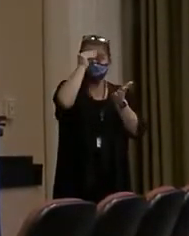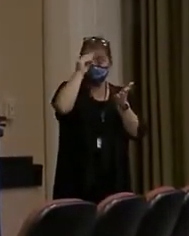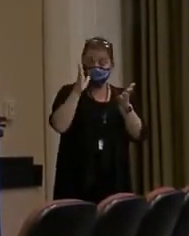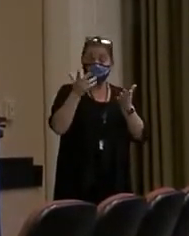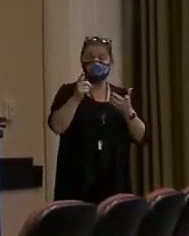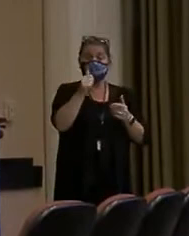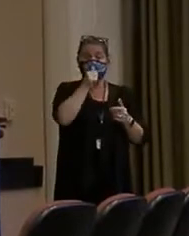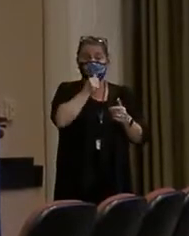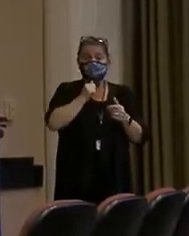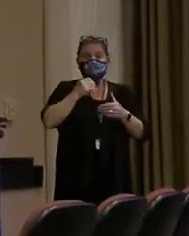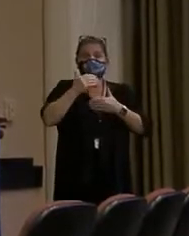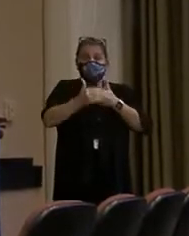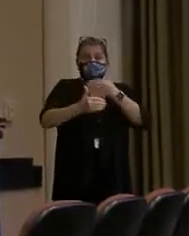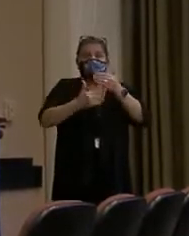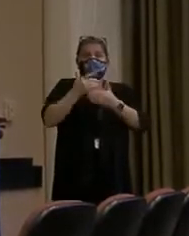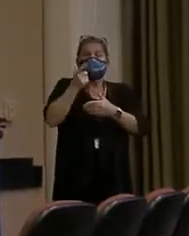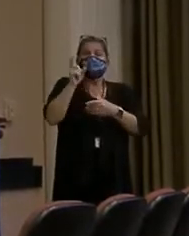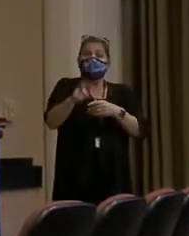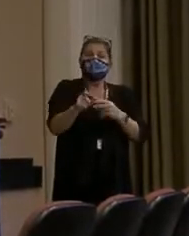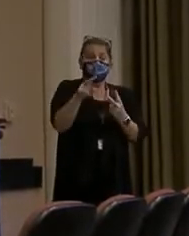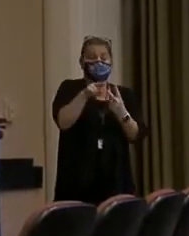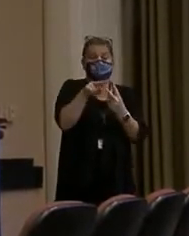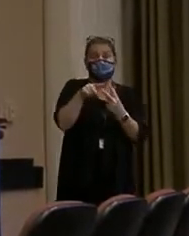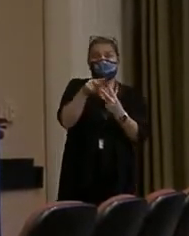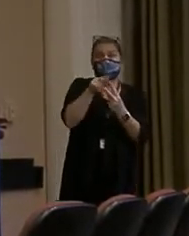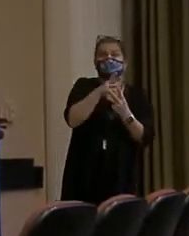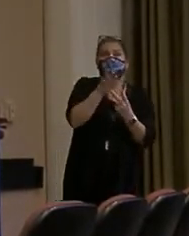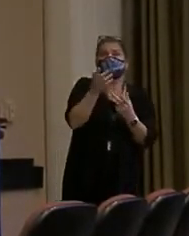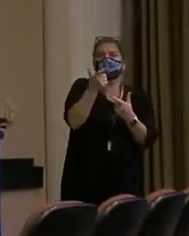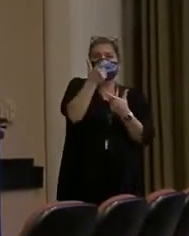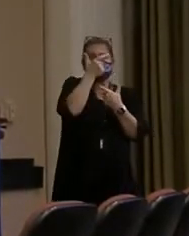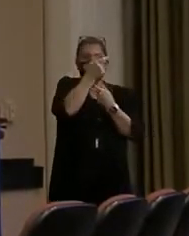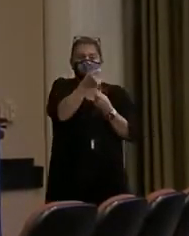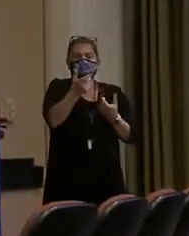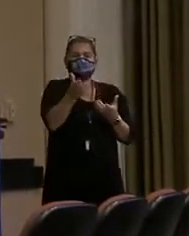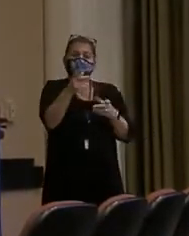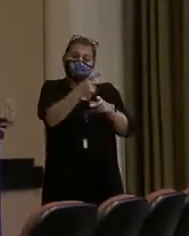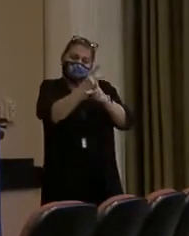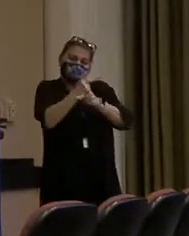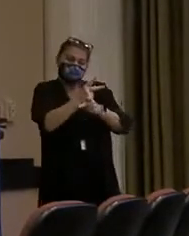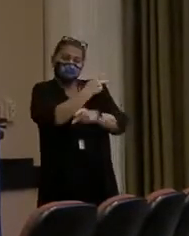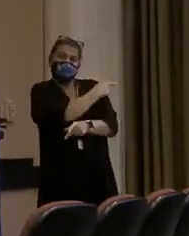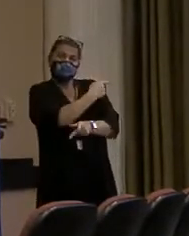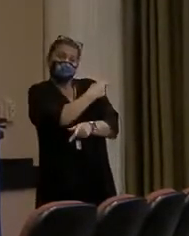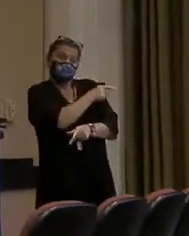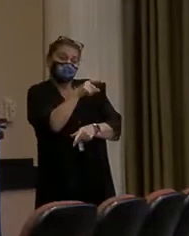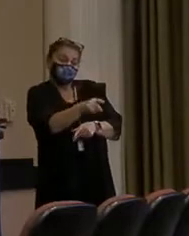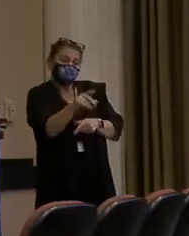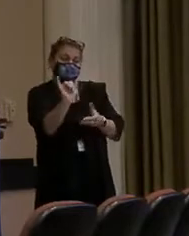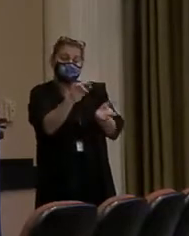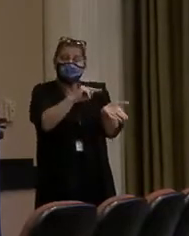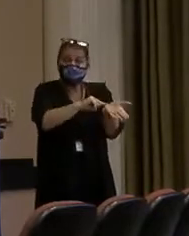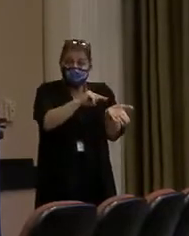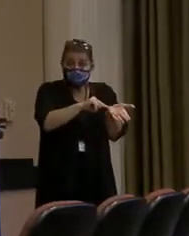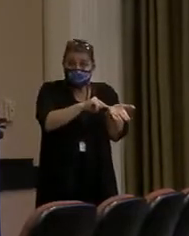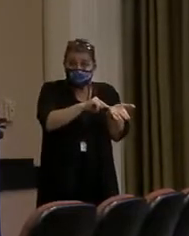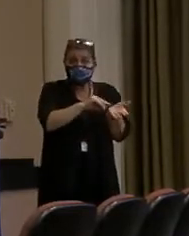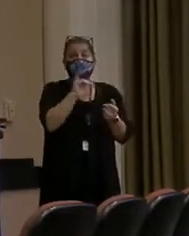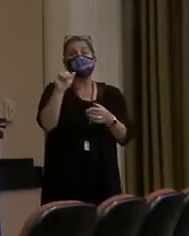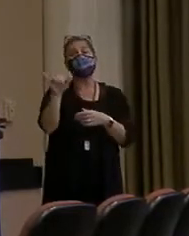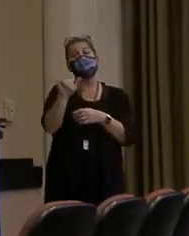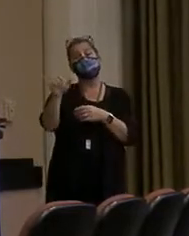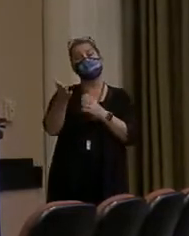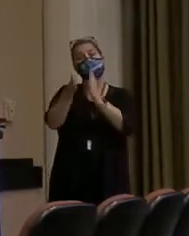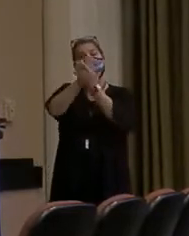through as they had a dual interest to society, caring for patients as nurses, as well